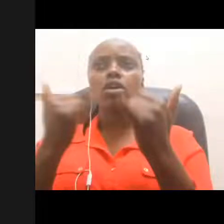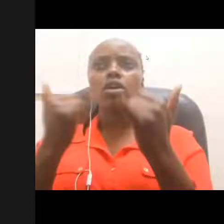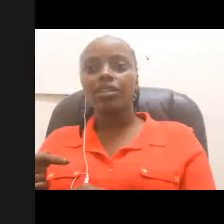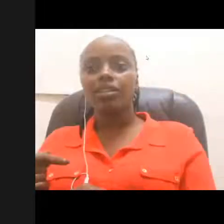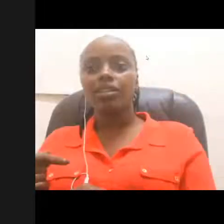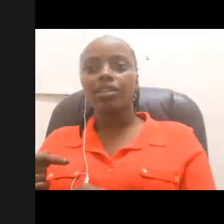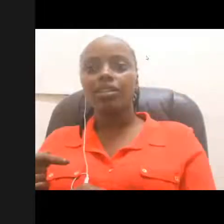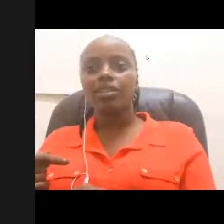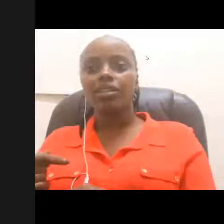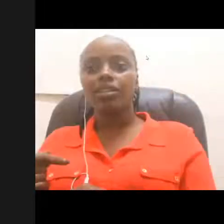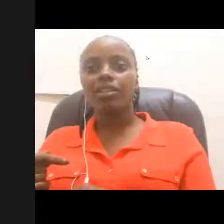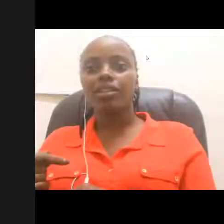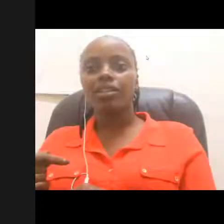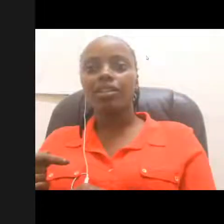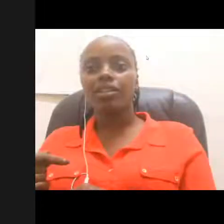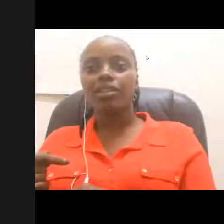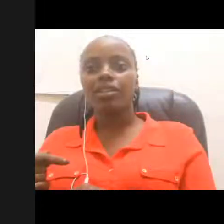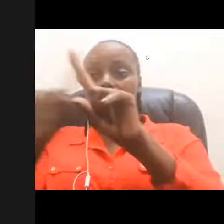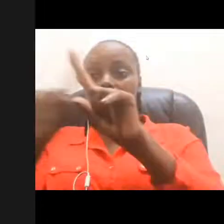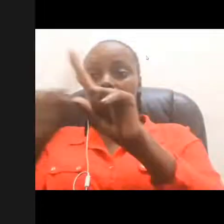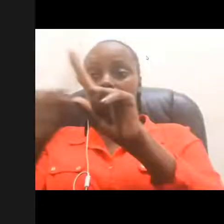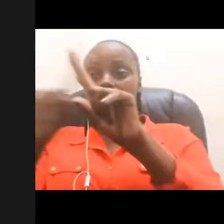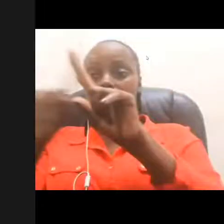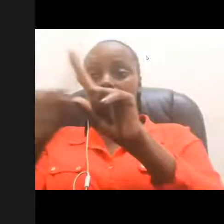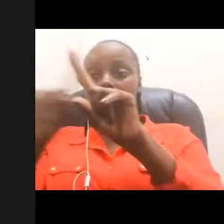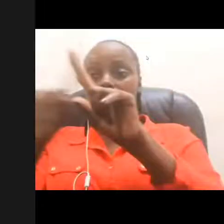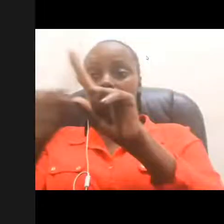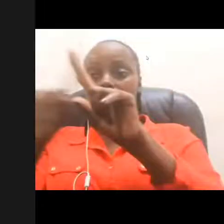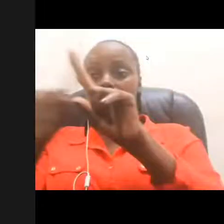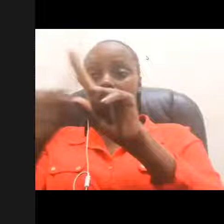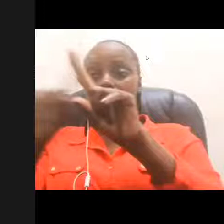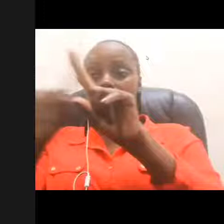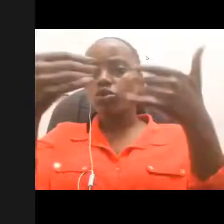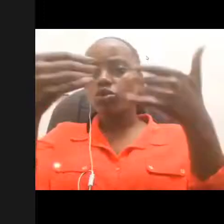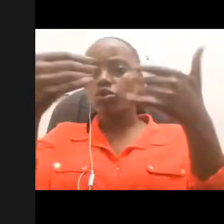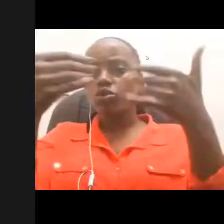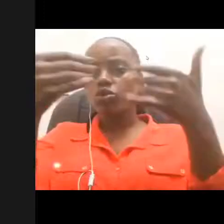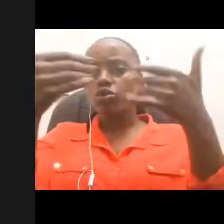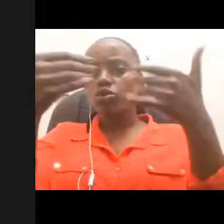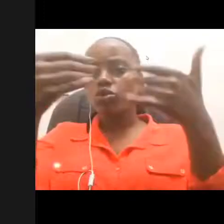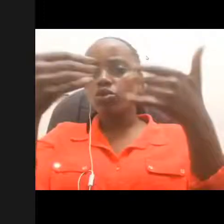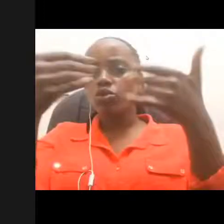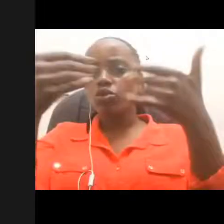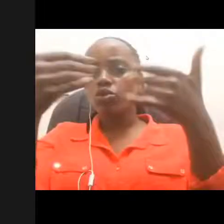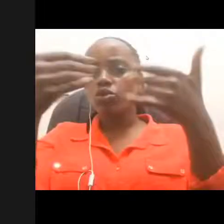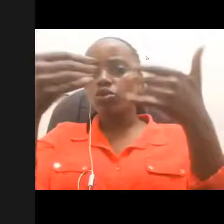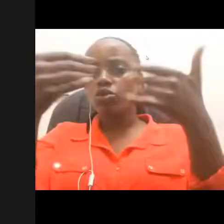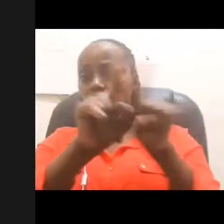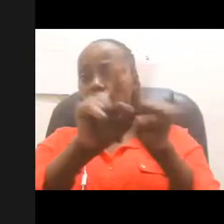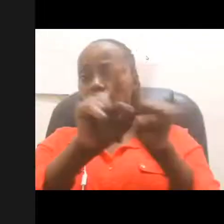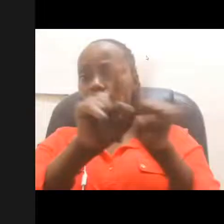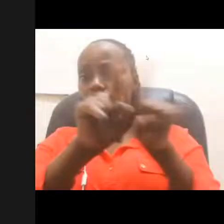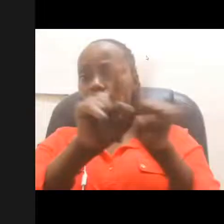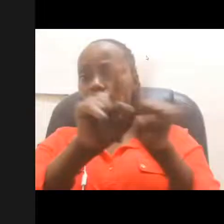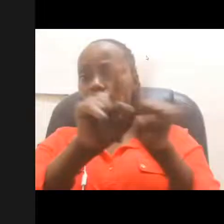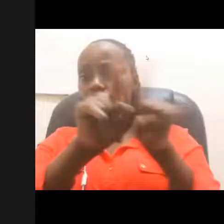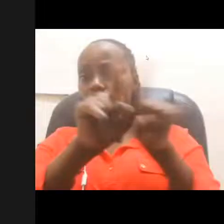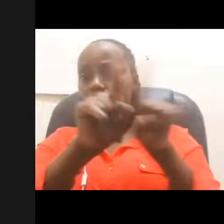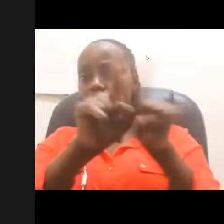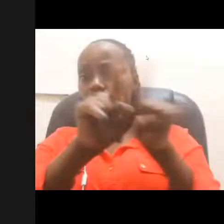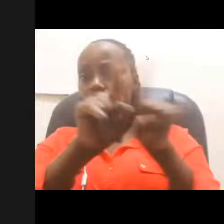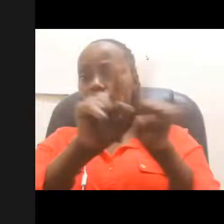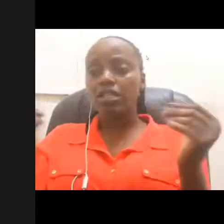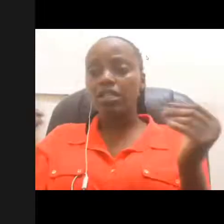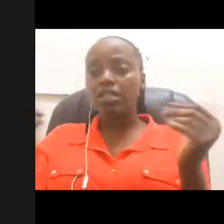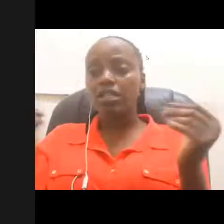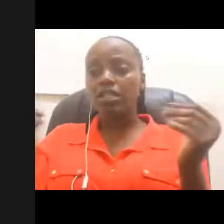various governments have taken various measures to try and contain the pandemic. And the effects of these measures on children have been